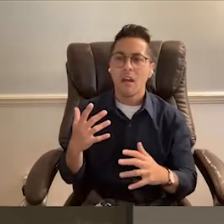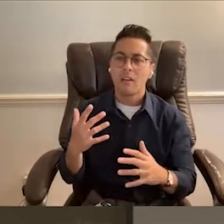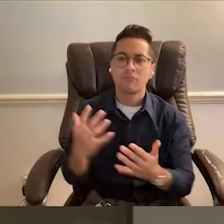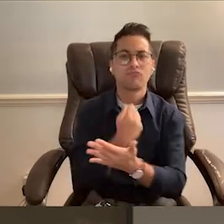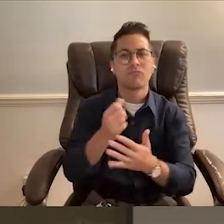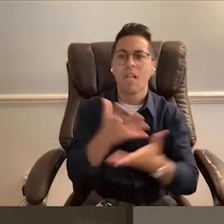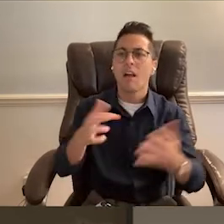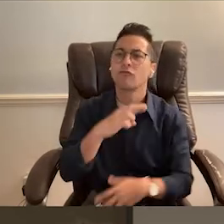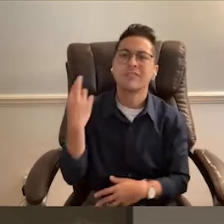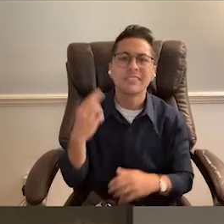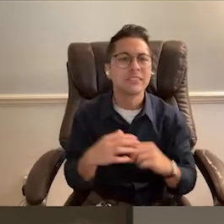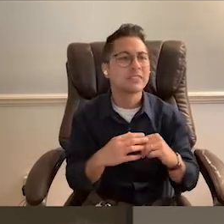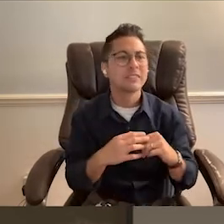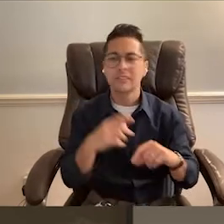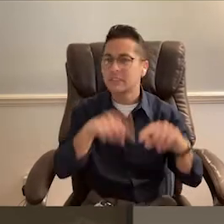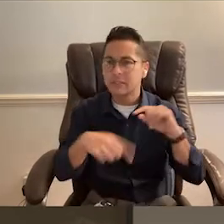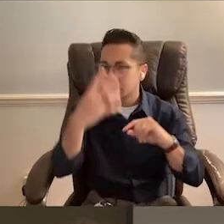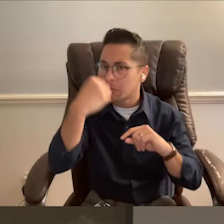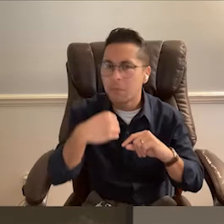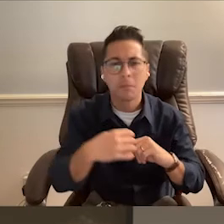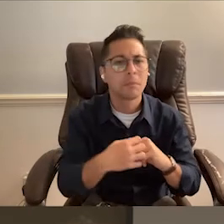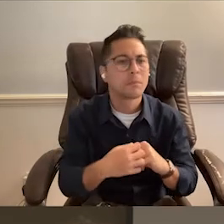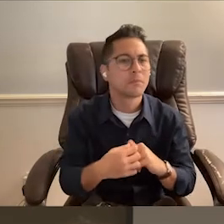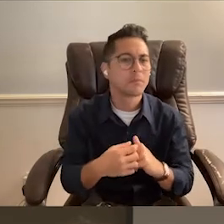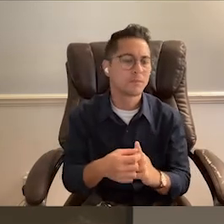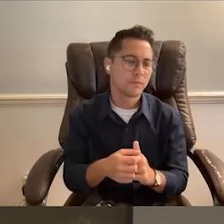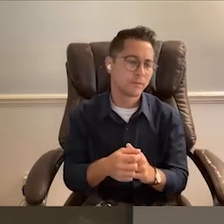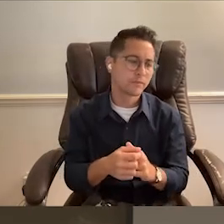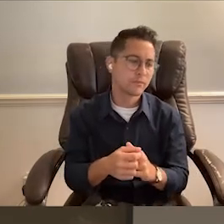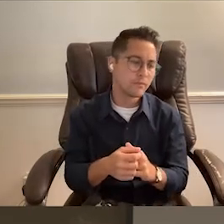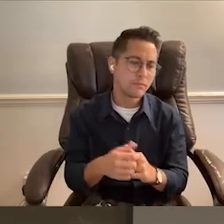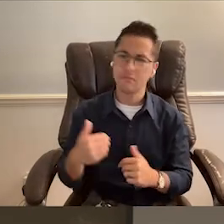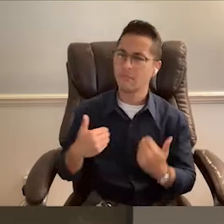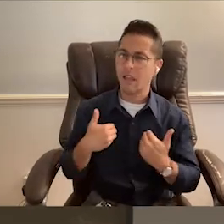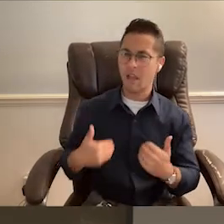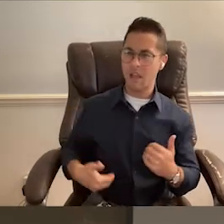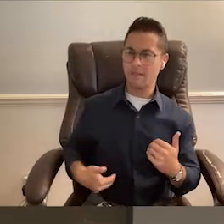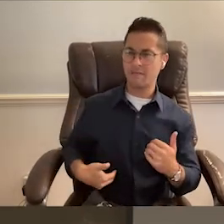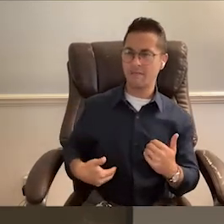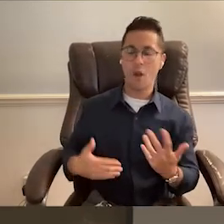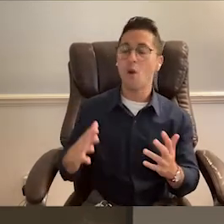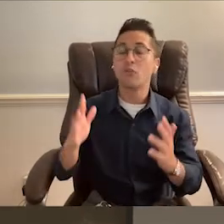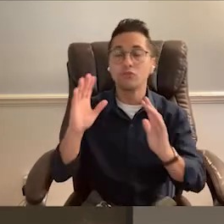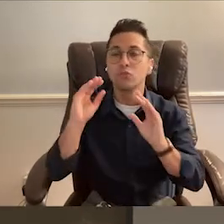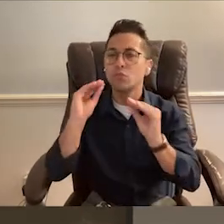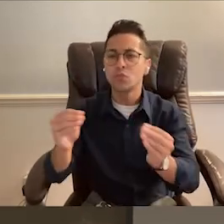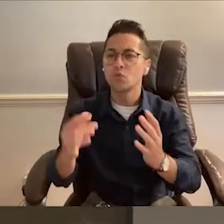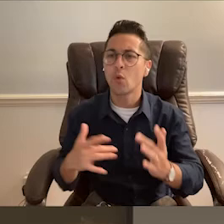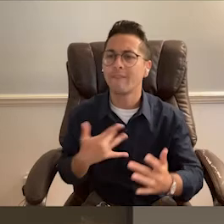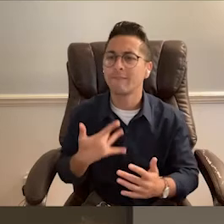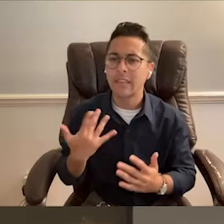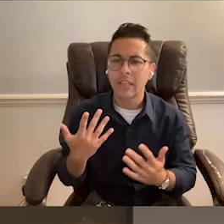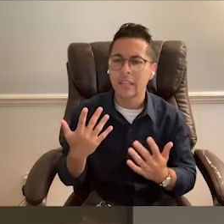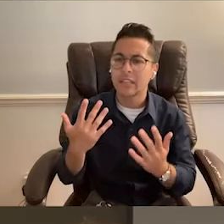else, take too many risks, have sleep disturbances. They say they